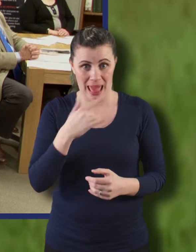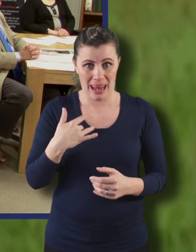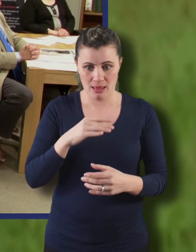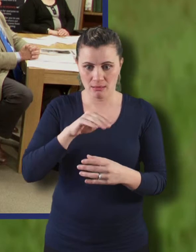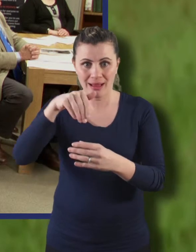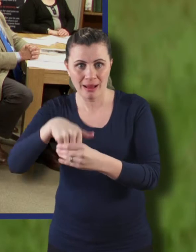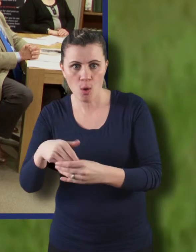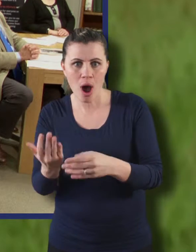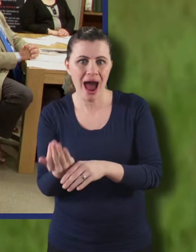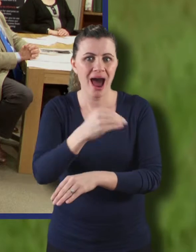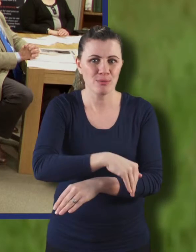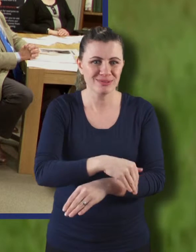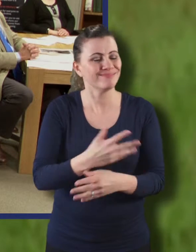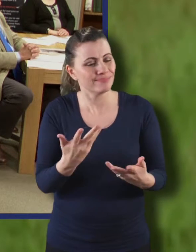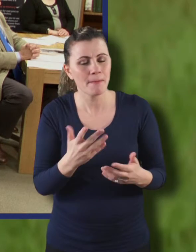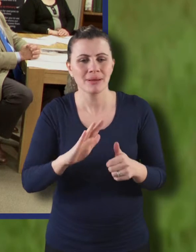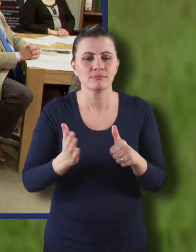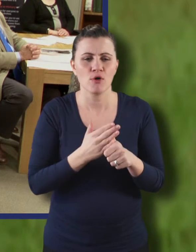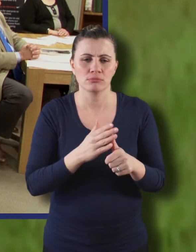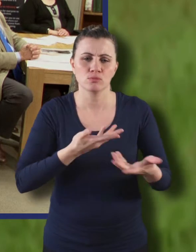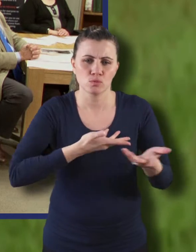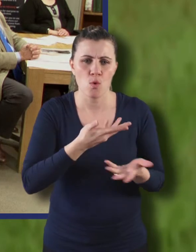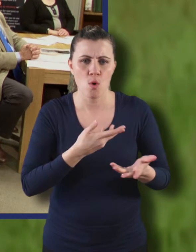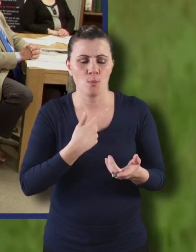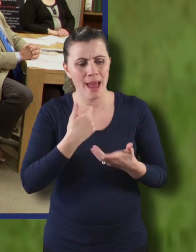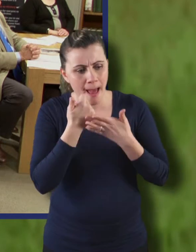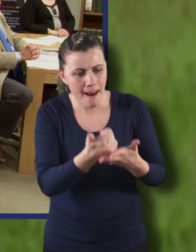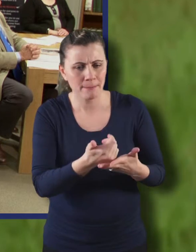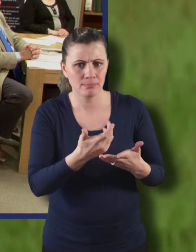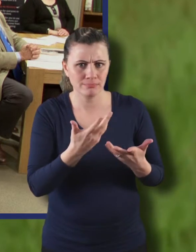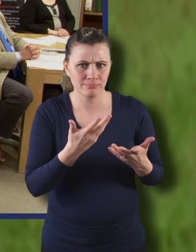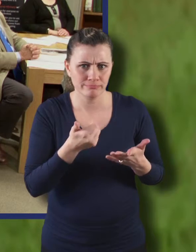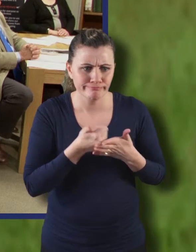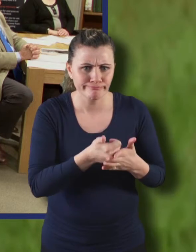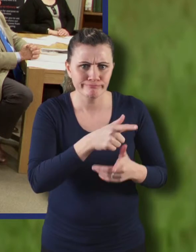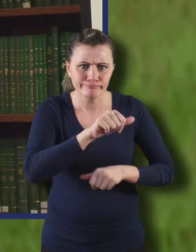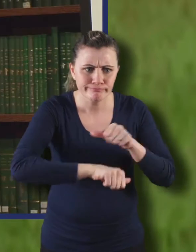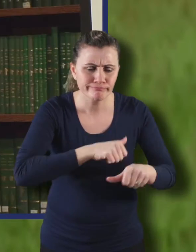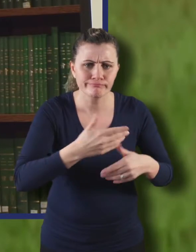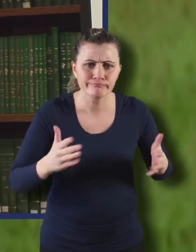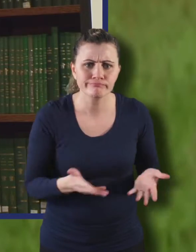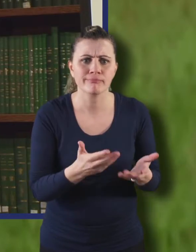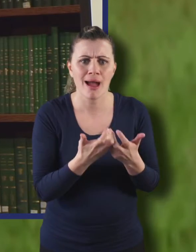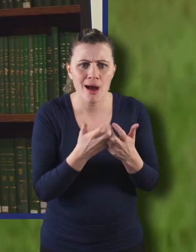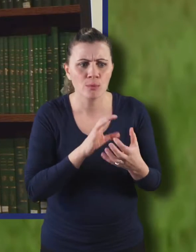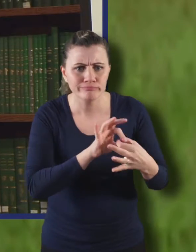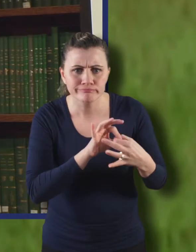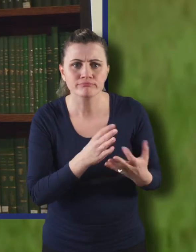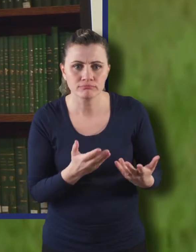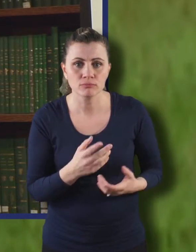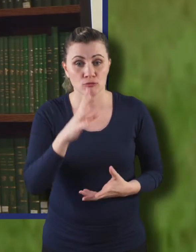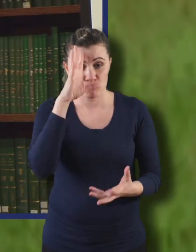process. Remember, if you feel that your archive is of such importance to the identity of your local area, don't let the challenges of